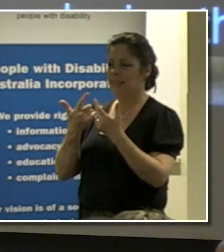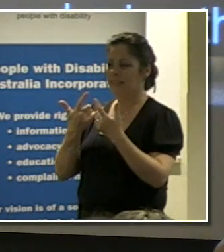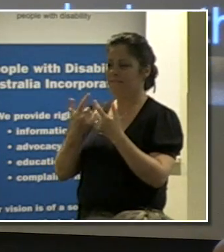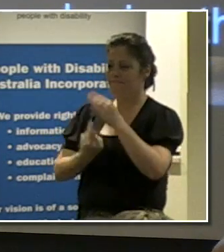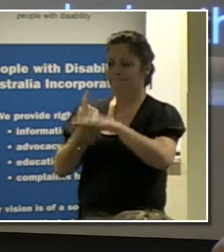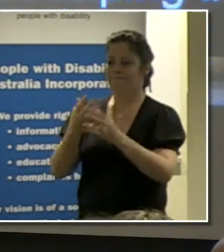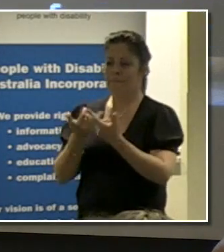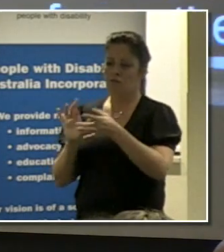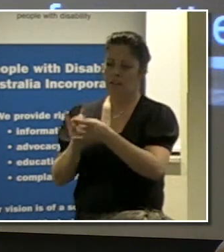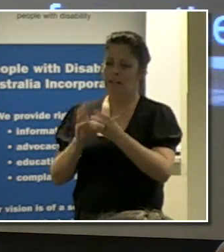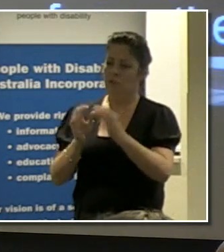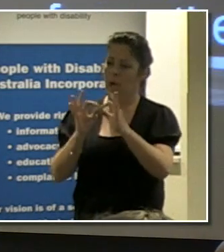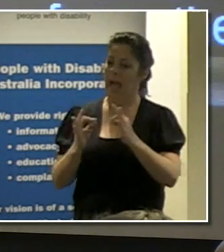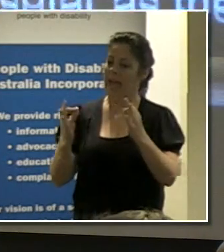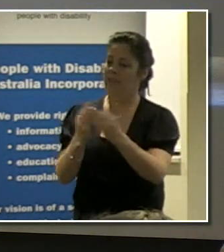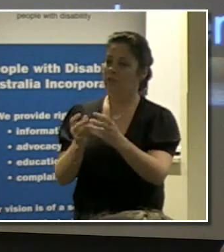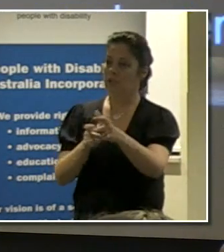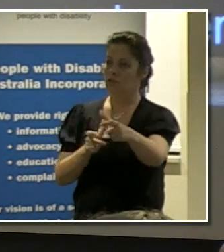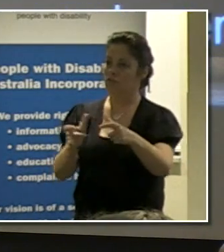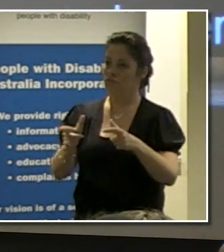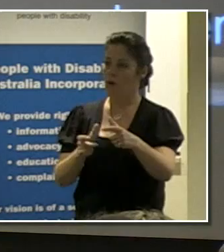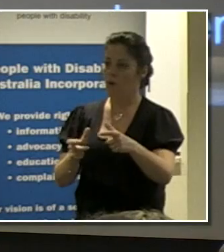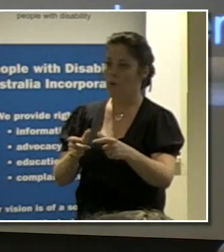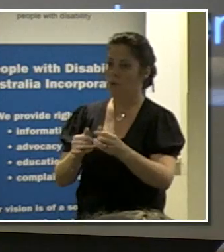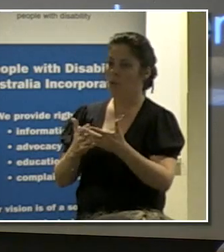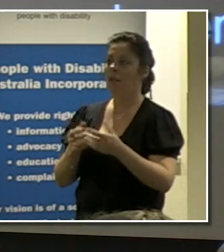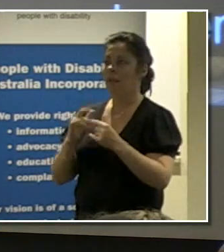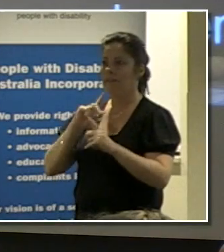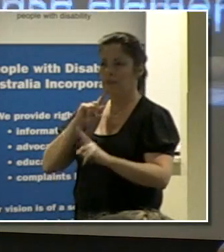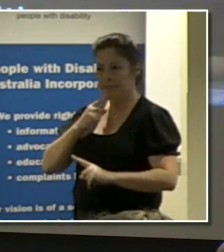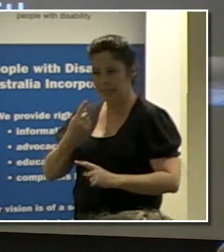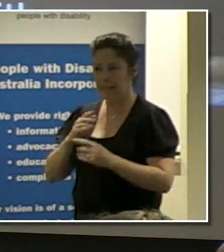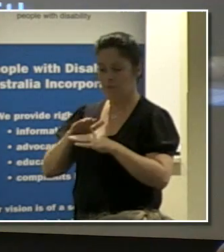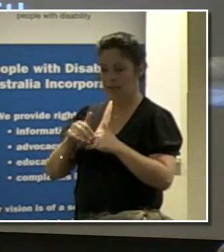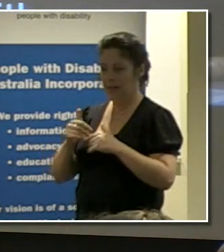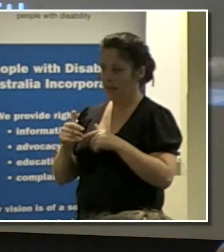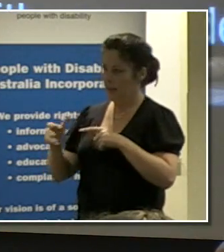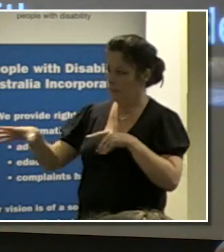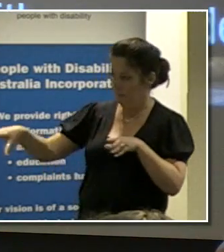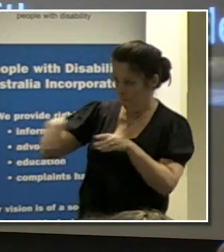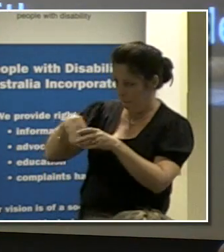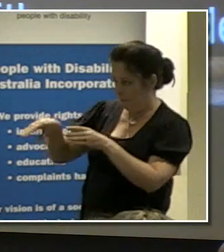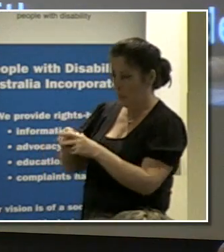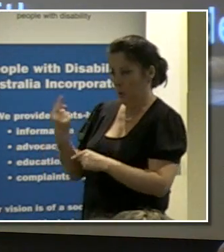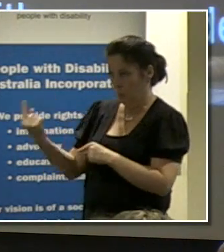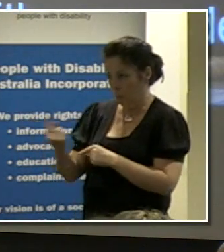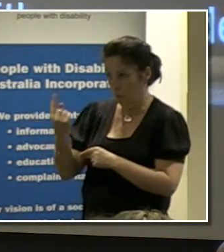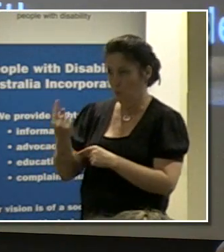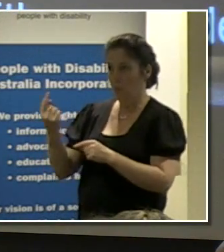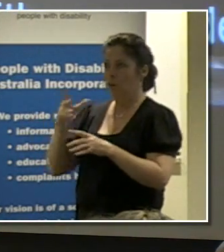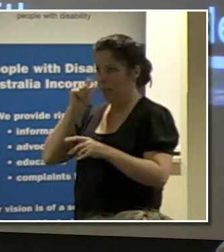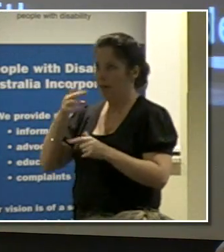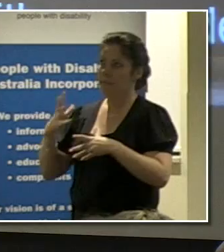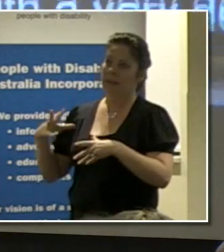been with a very deliberate policy around co-design of bringing people in who will inform us around the development of it.